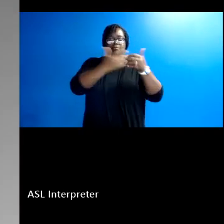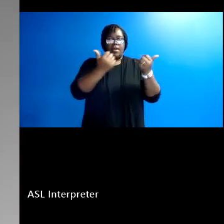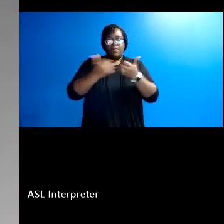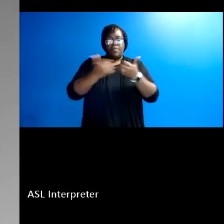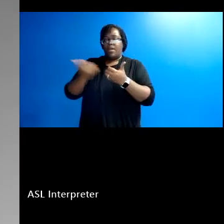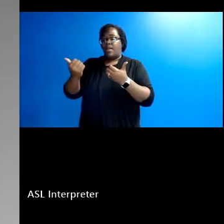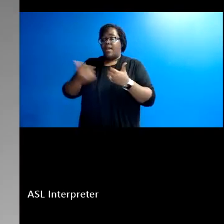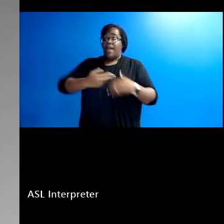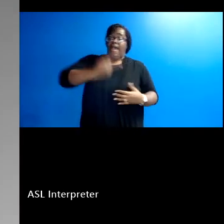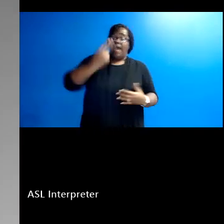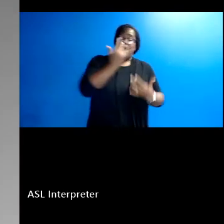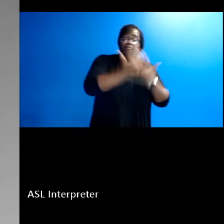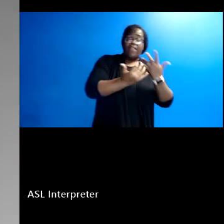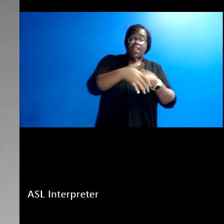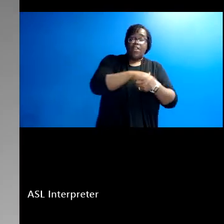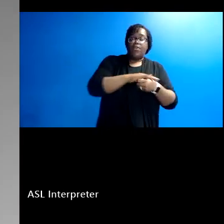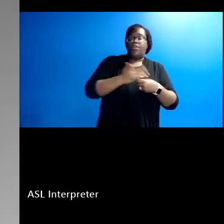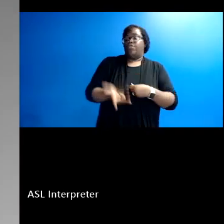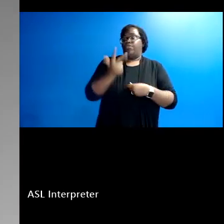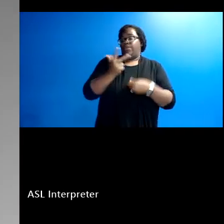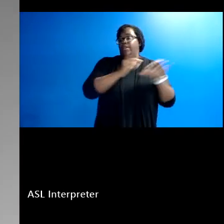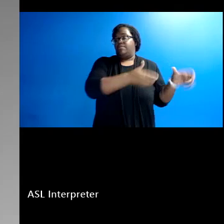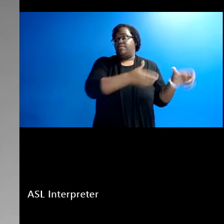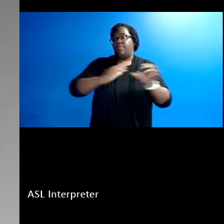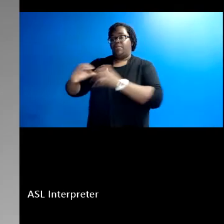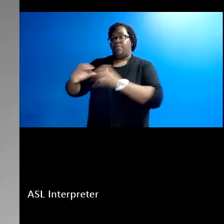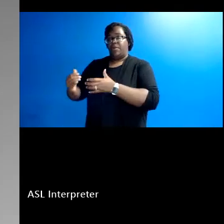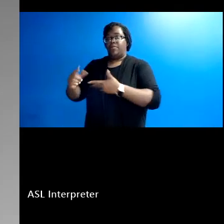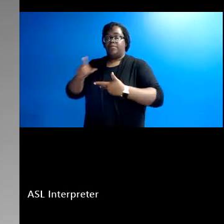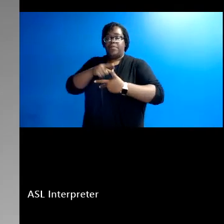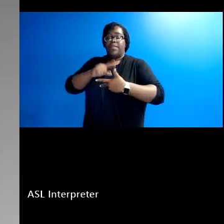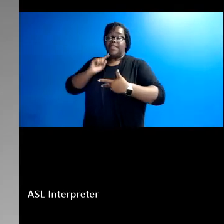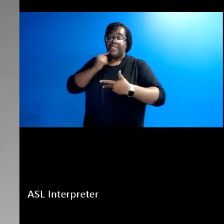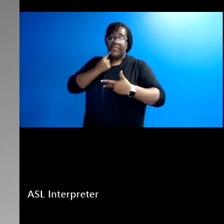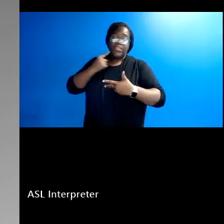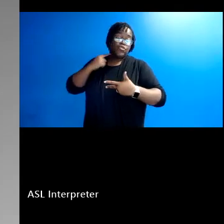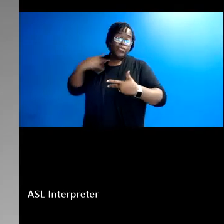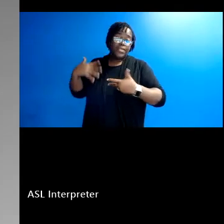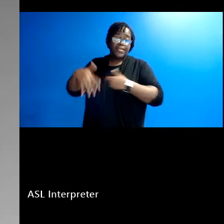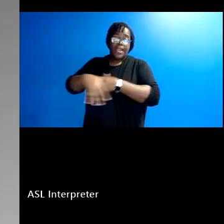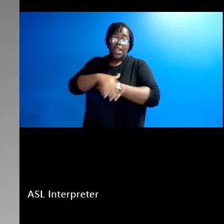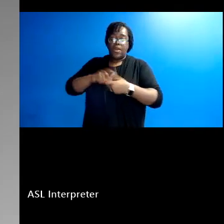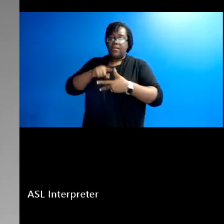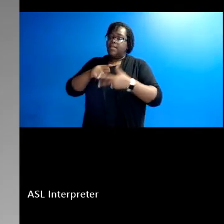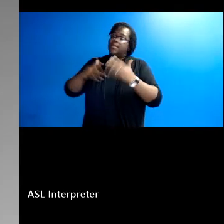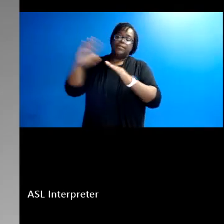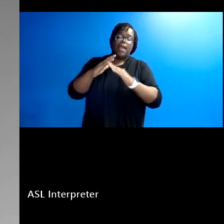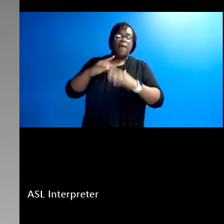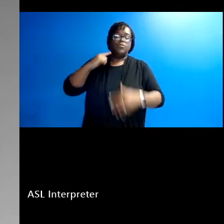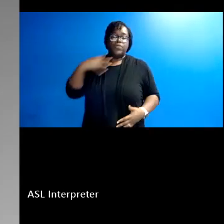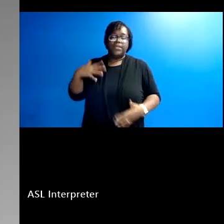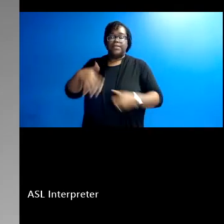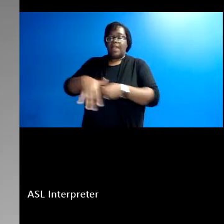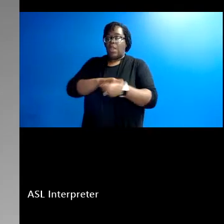area into 3 areas. The first is severe risk areas, and these are the riskiest areas that we see on